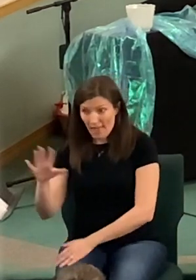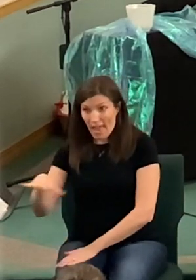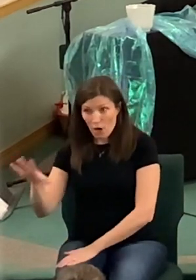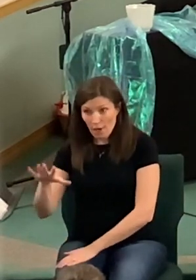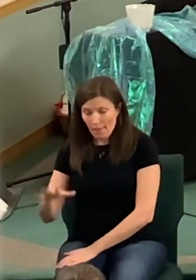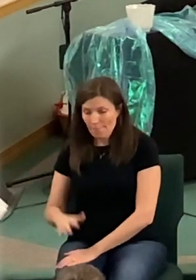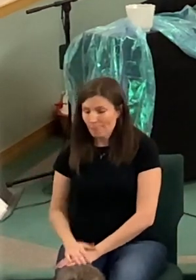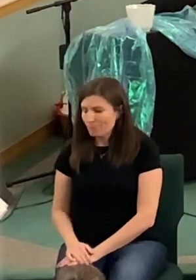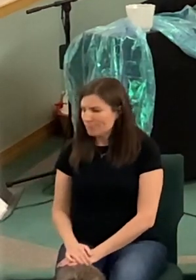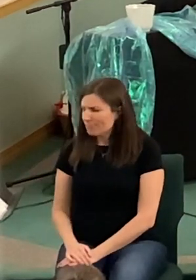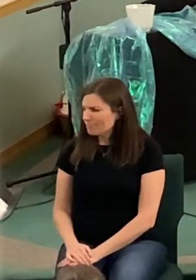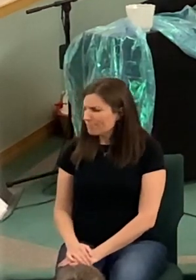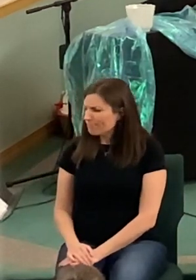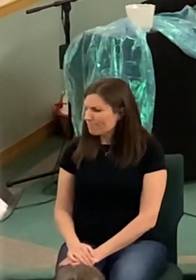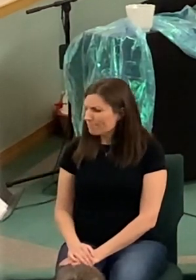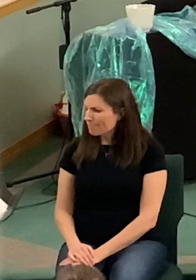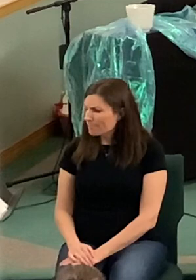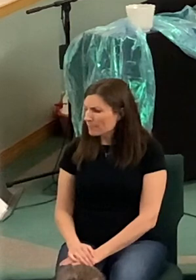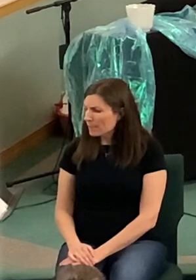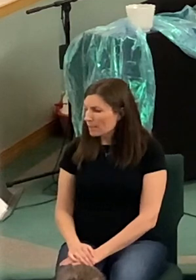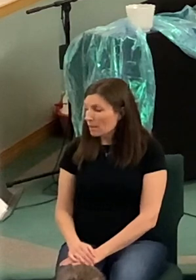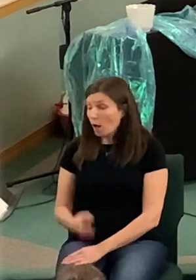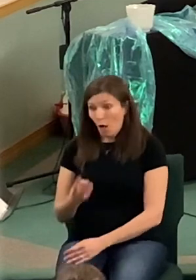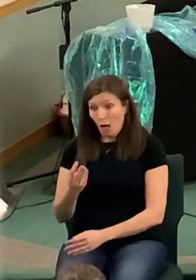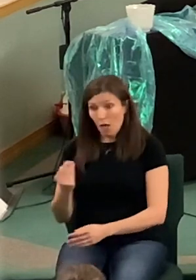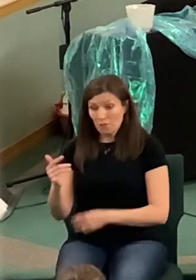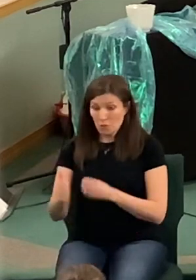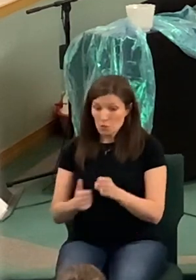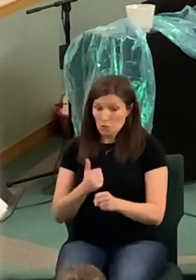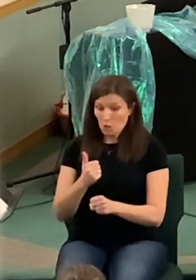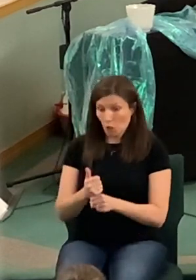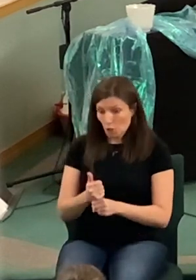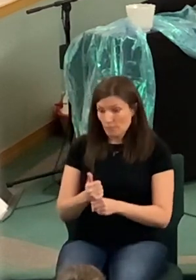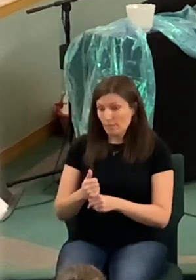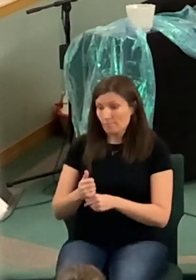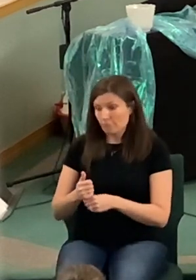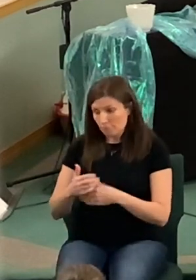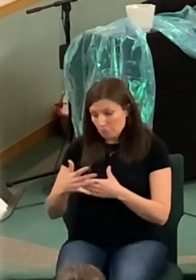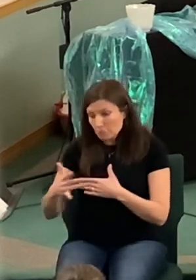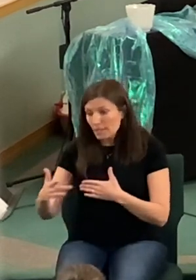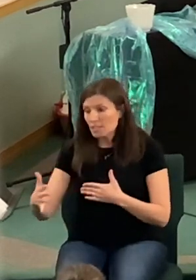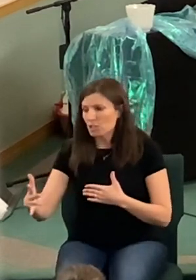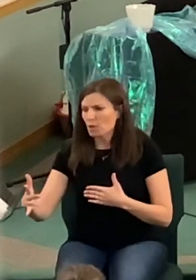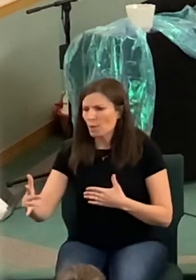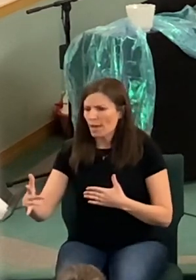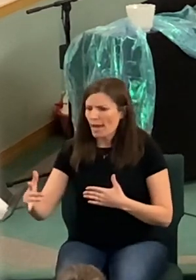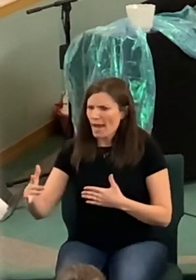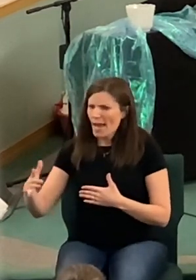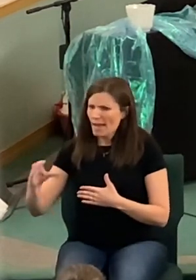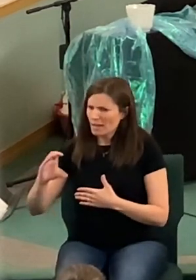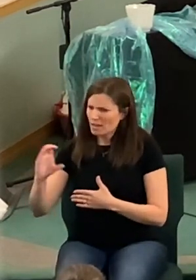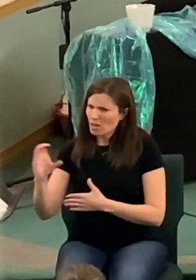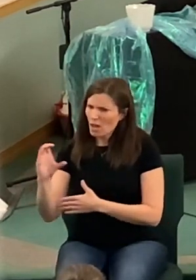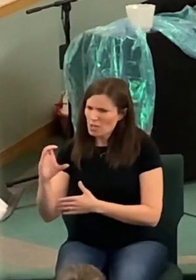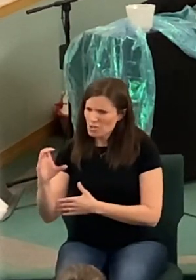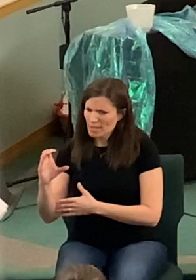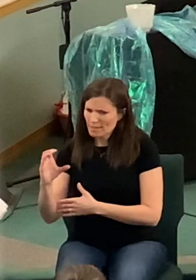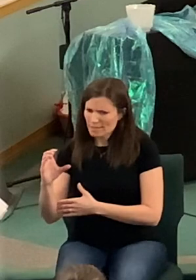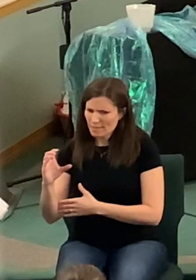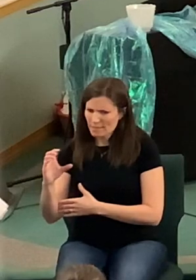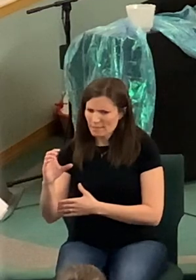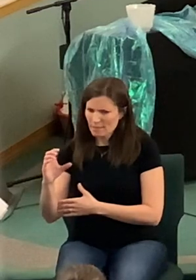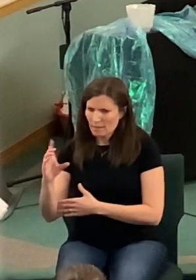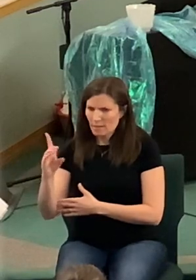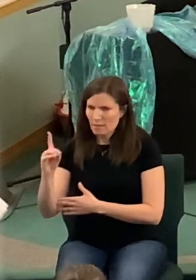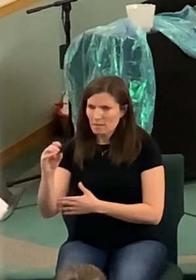But several years go along, and some people start to have confusion about doctrine, and so that same guy, Epaphras, goes to Paul